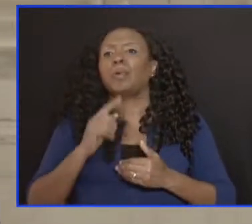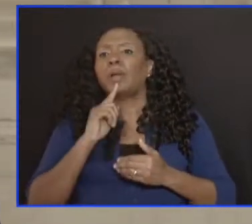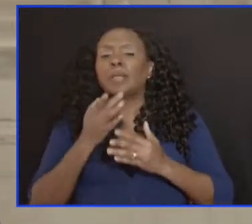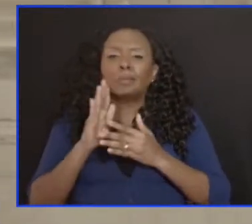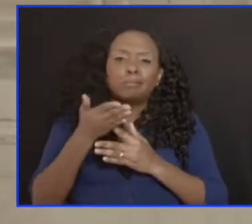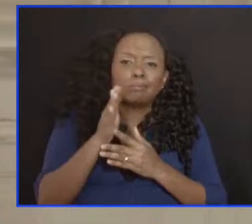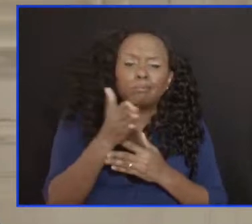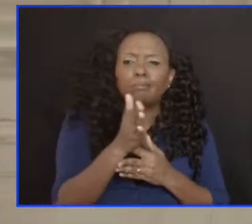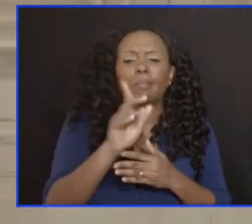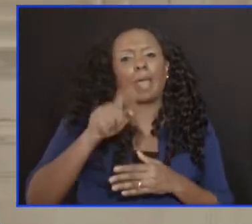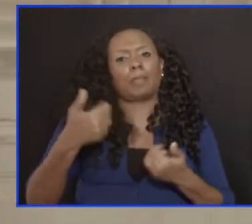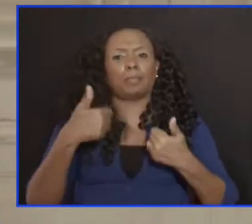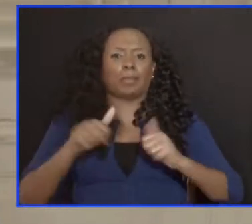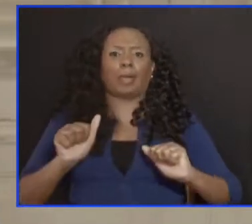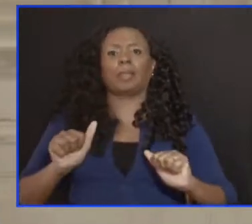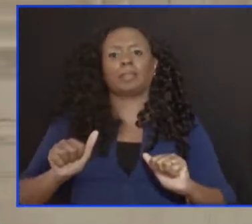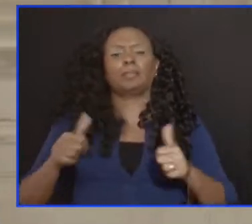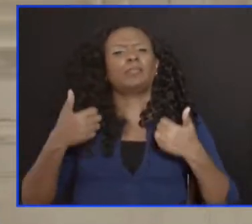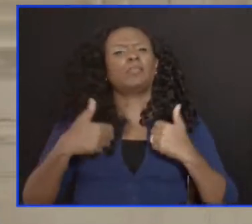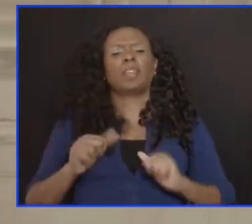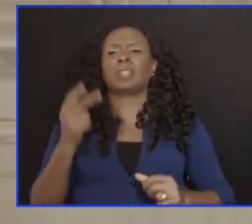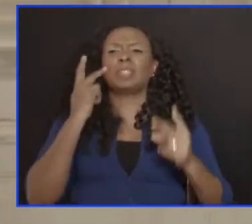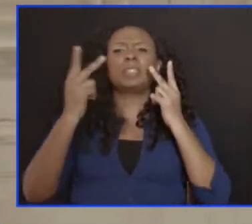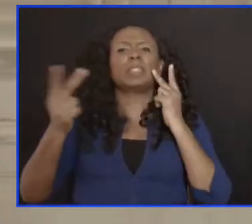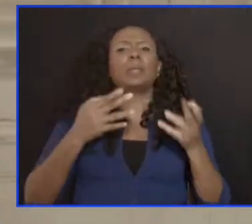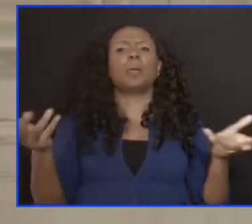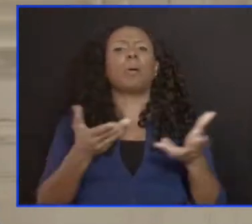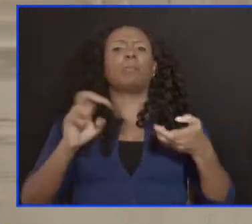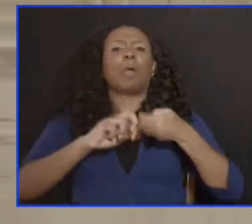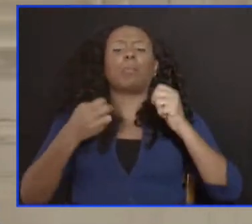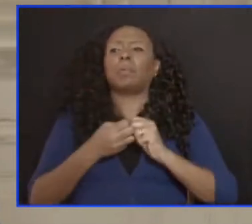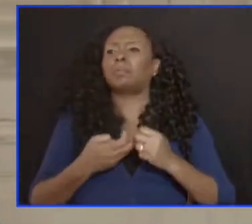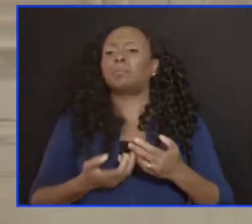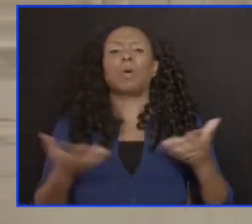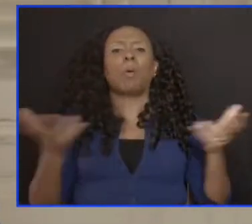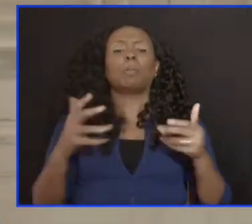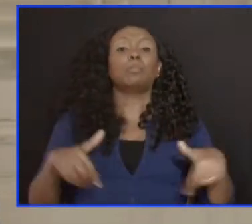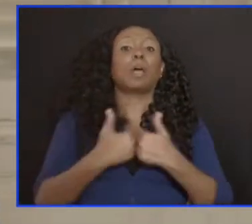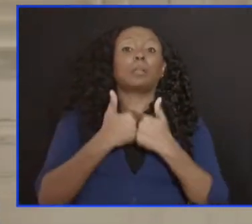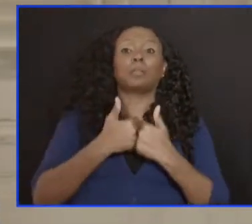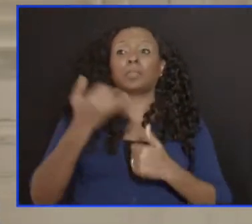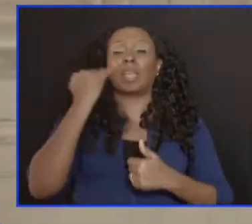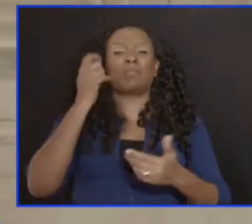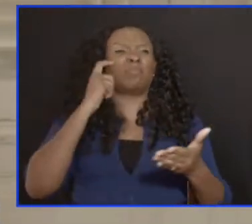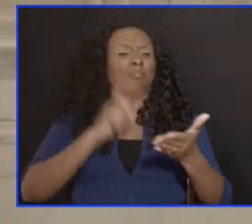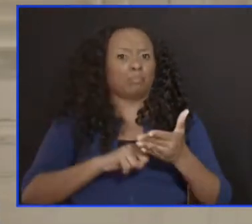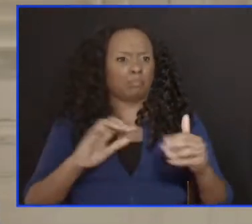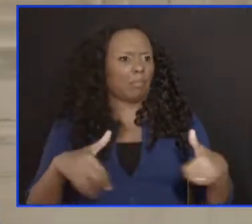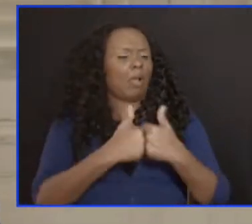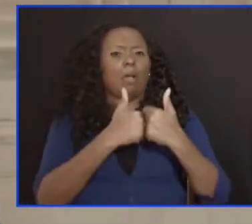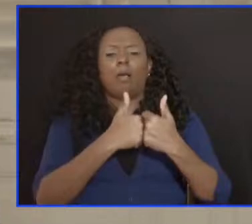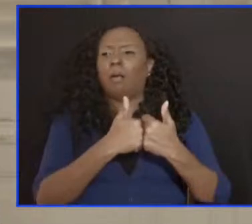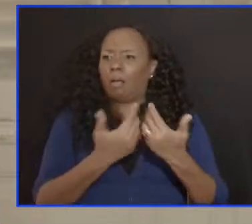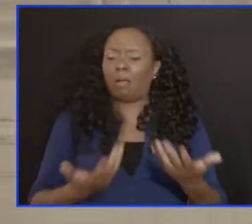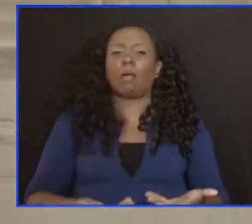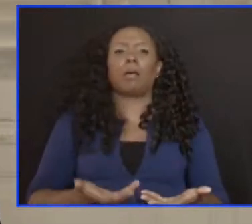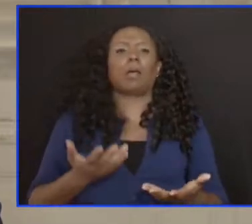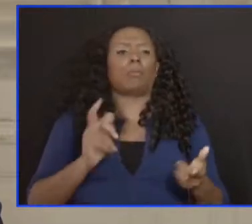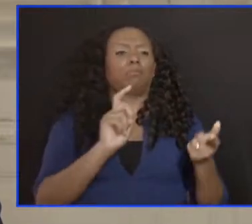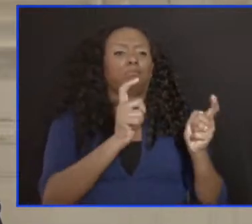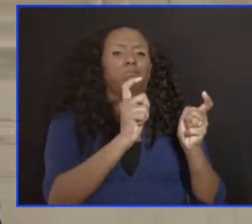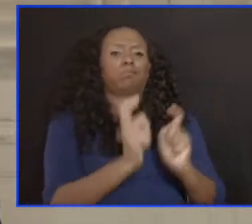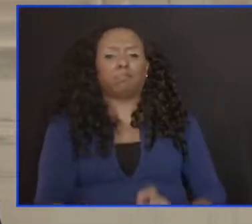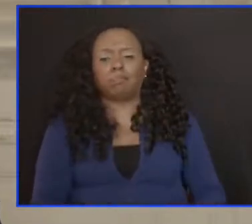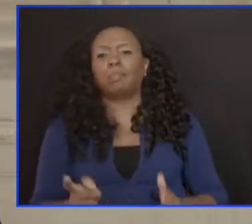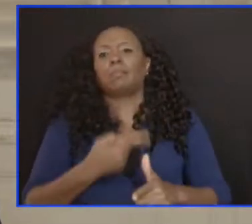try. Identify what the issues might be or the challenges might be. And if we can identify that, we can fix it, we can perfect it,